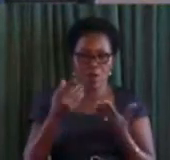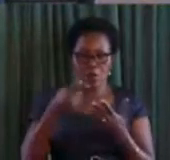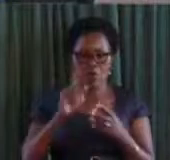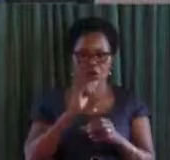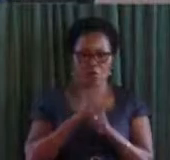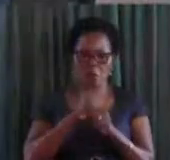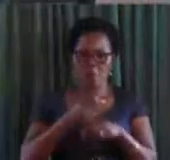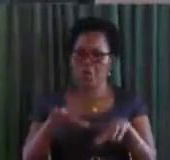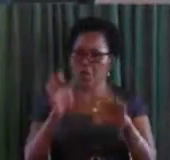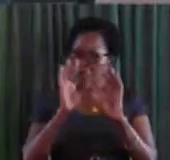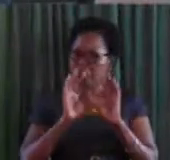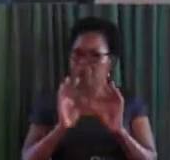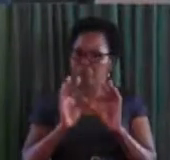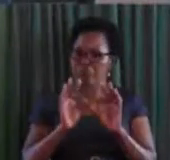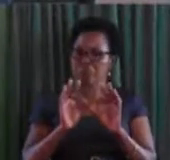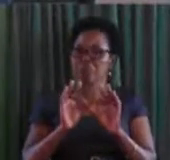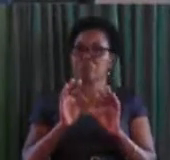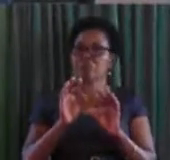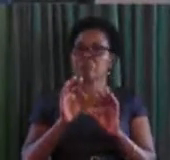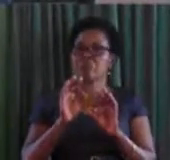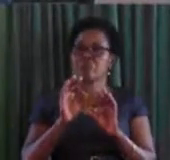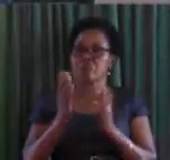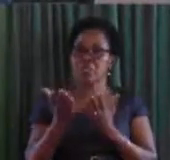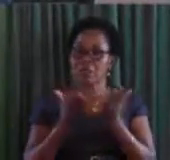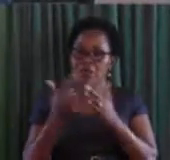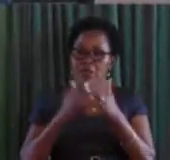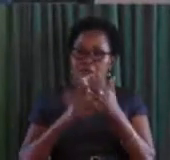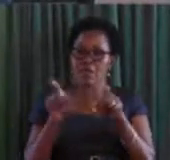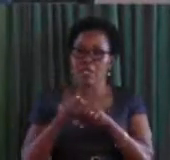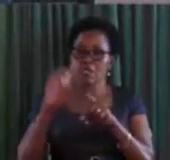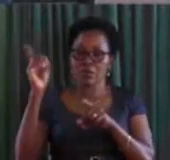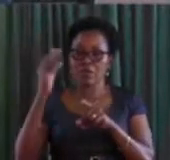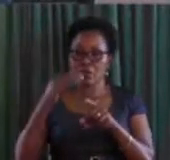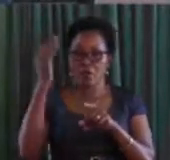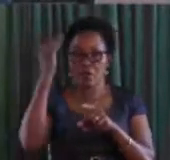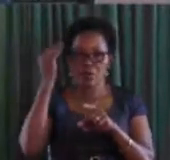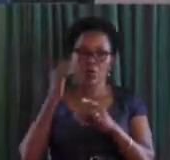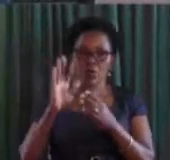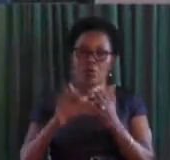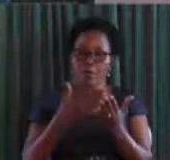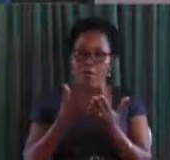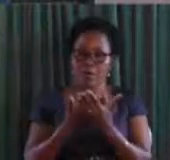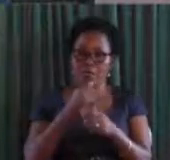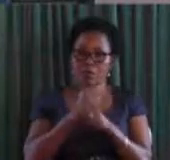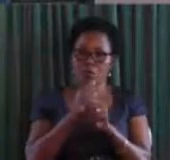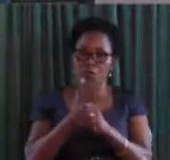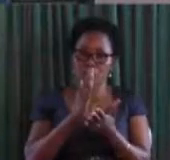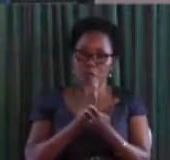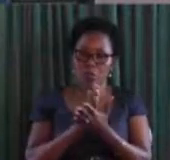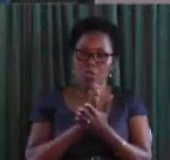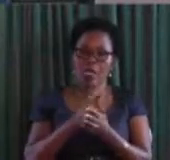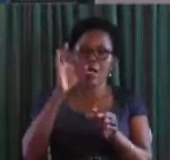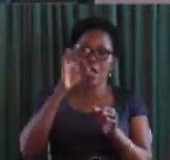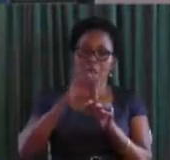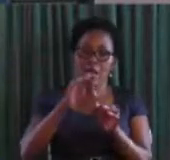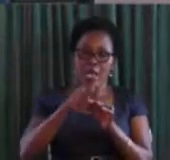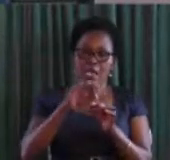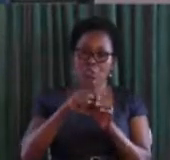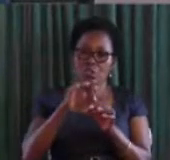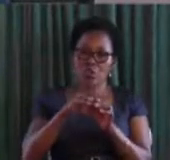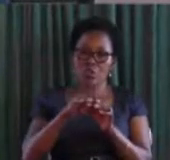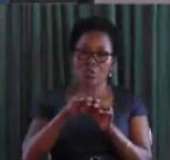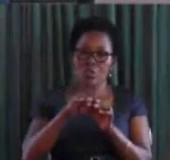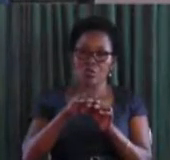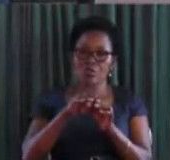the President of the Court of Appeal is to ensure that electoral disputes are decided within the timelines,